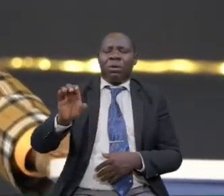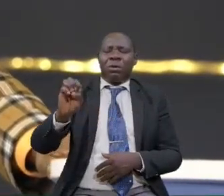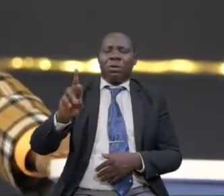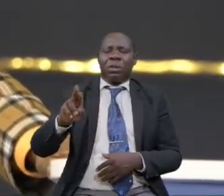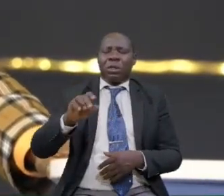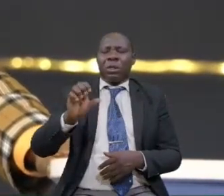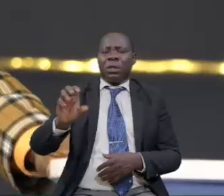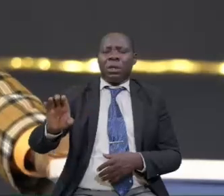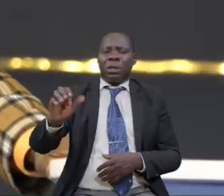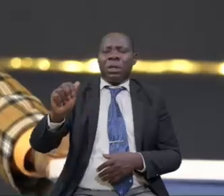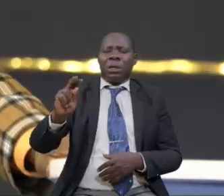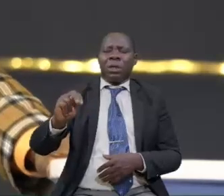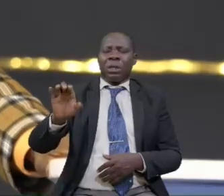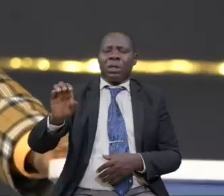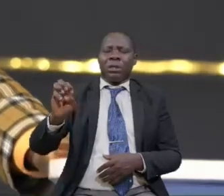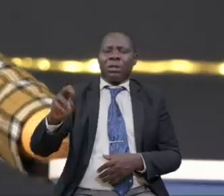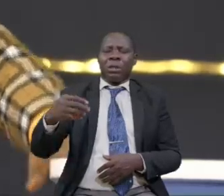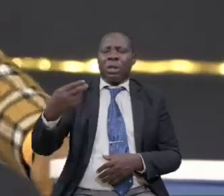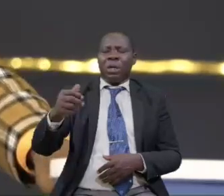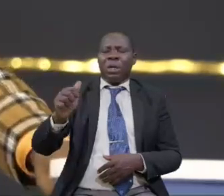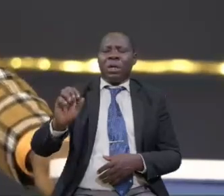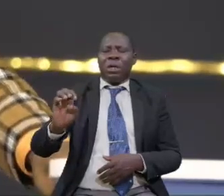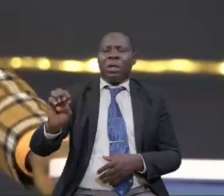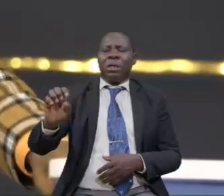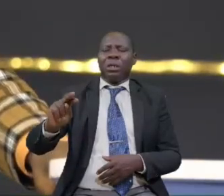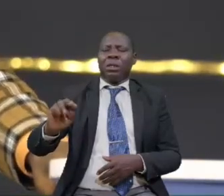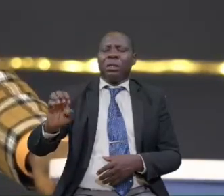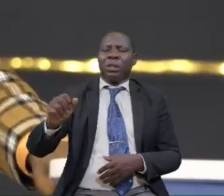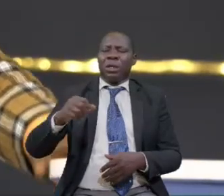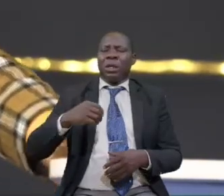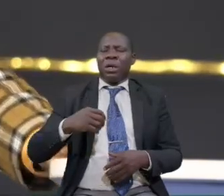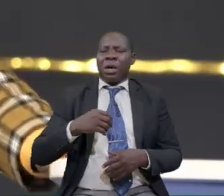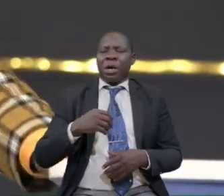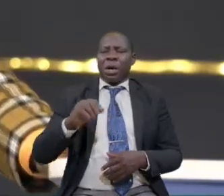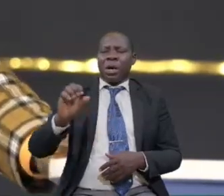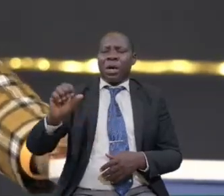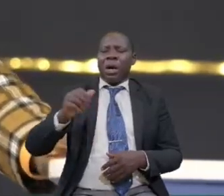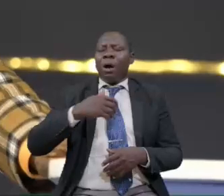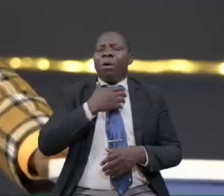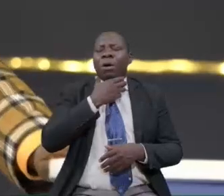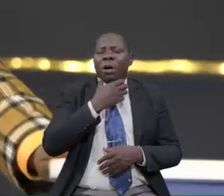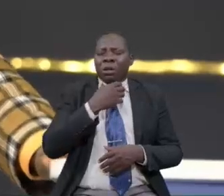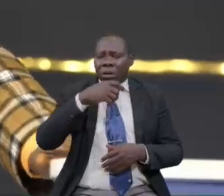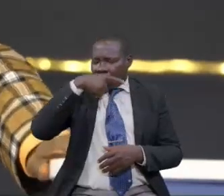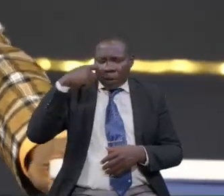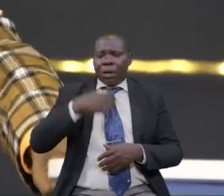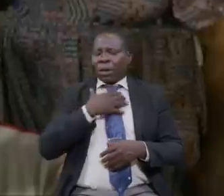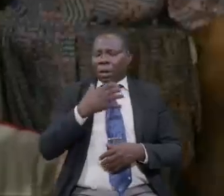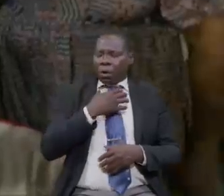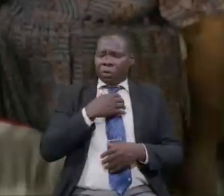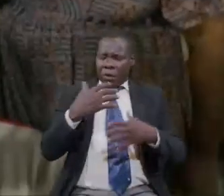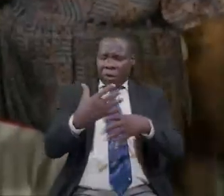hernia, asthma, whatever, receive your healing right now in Jesus' name.